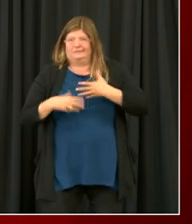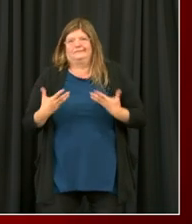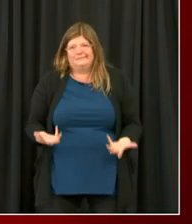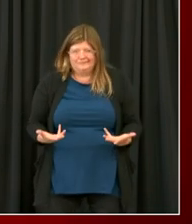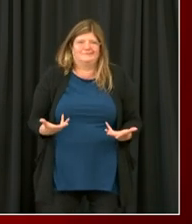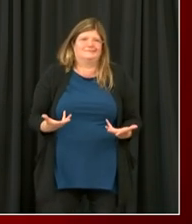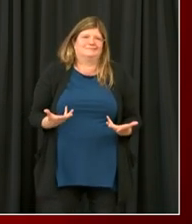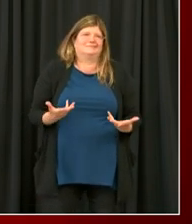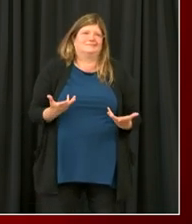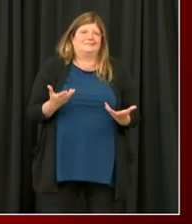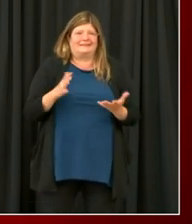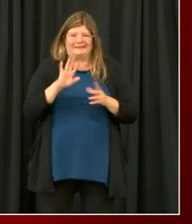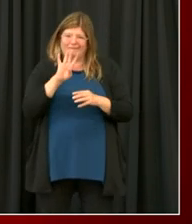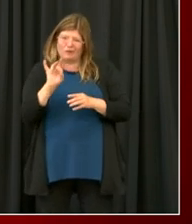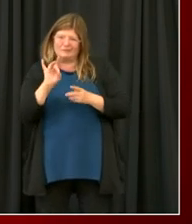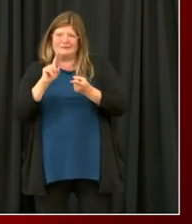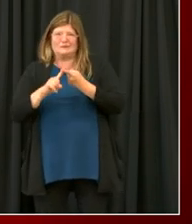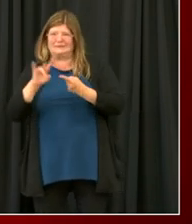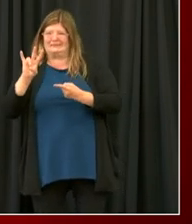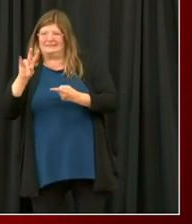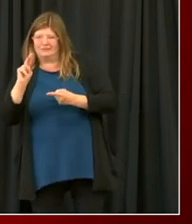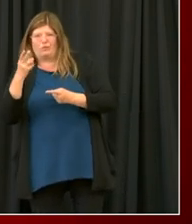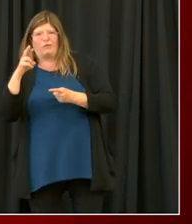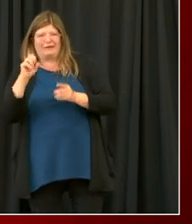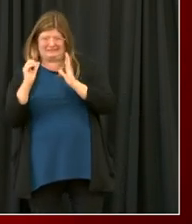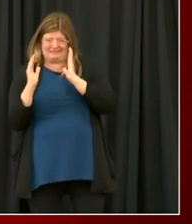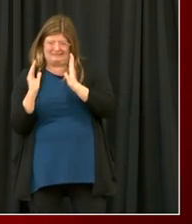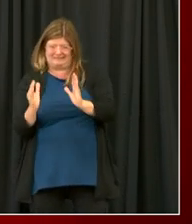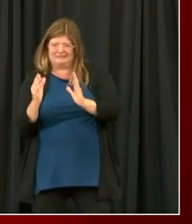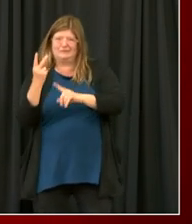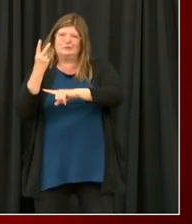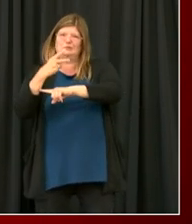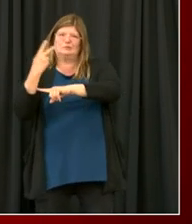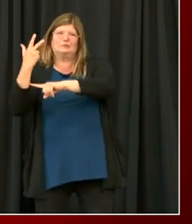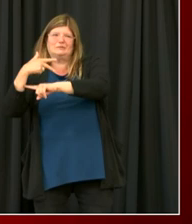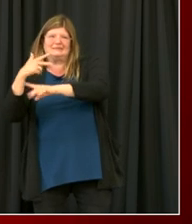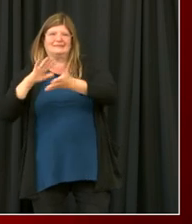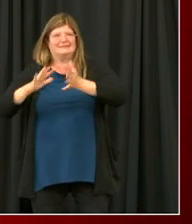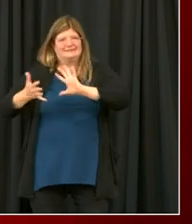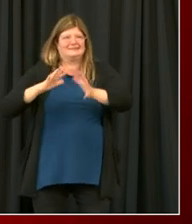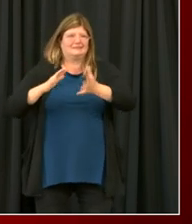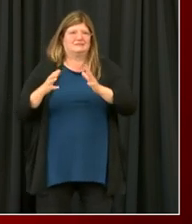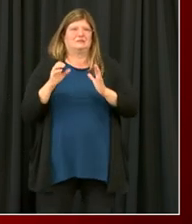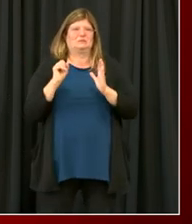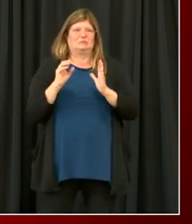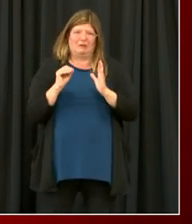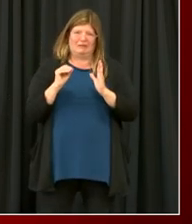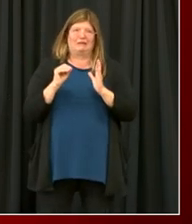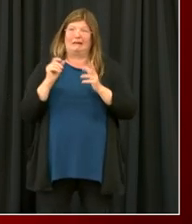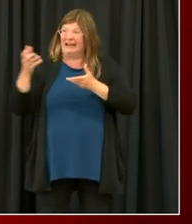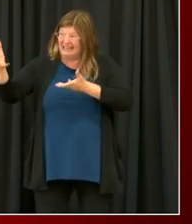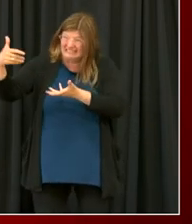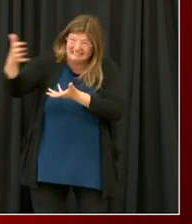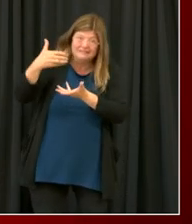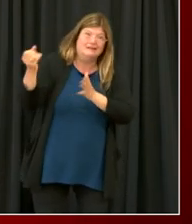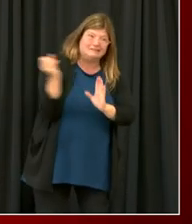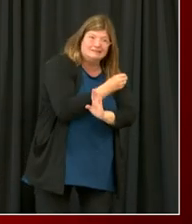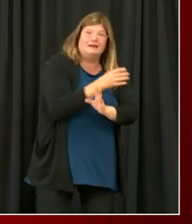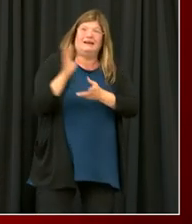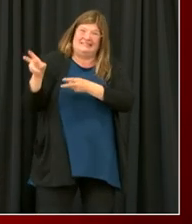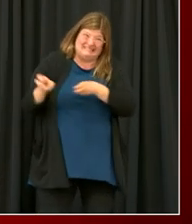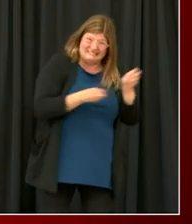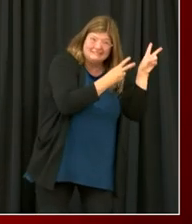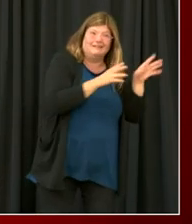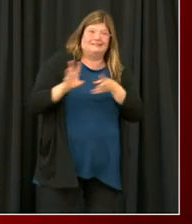closer to 72 hours. When you're pointing to any specific day, it's hard for me to tell you